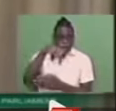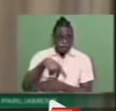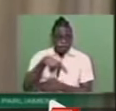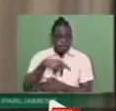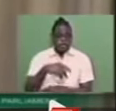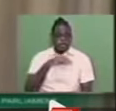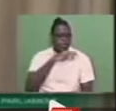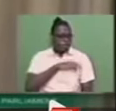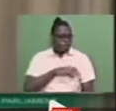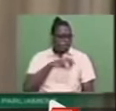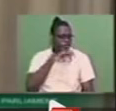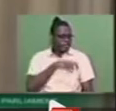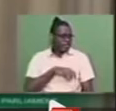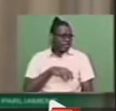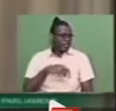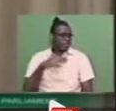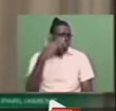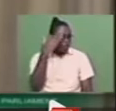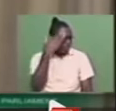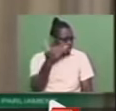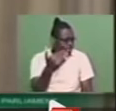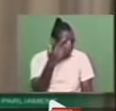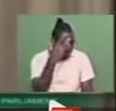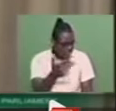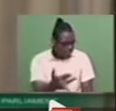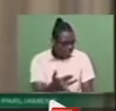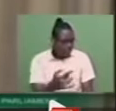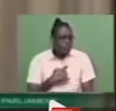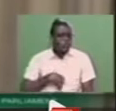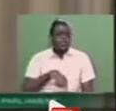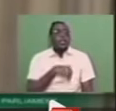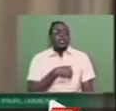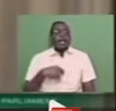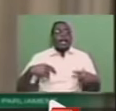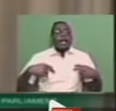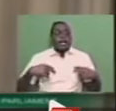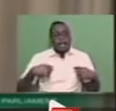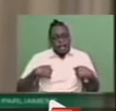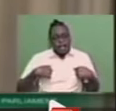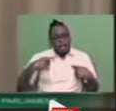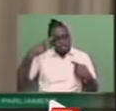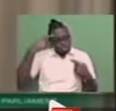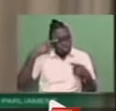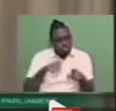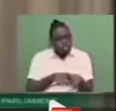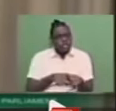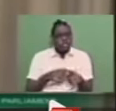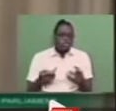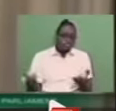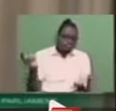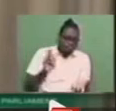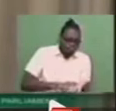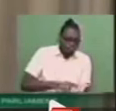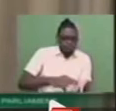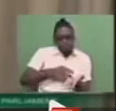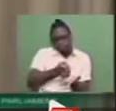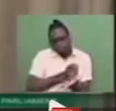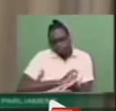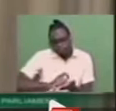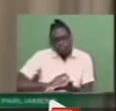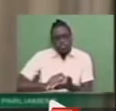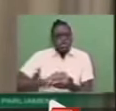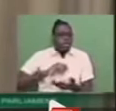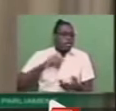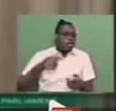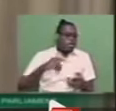agreements with petroleum dealers and or retailers. NP obtains its profits under the current